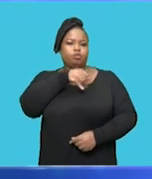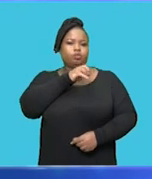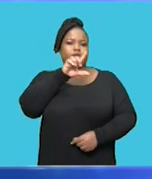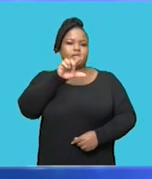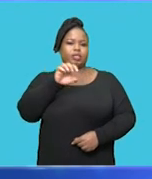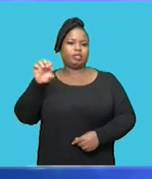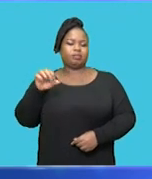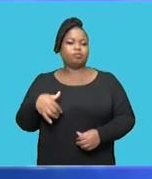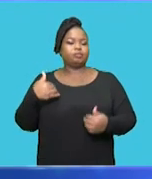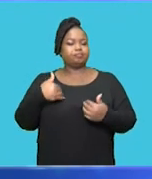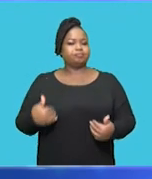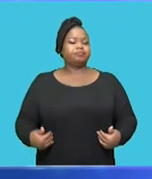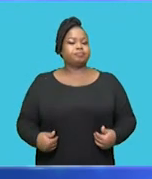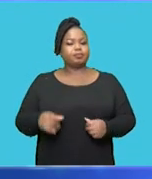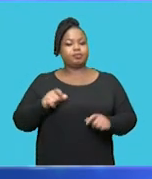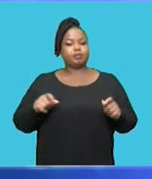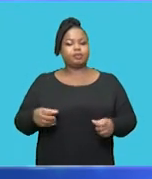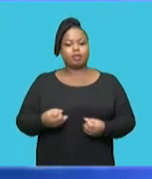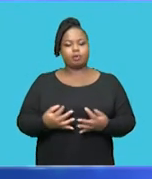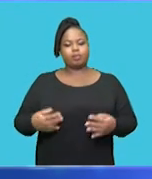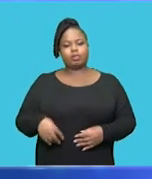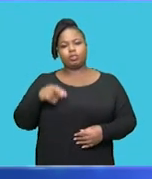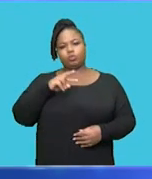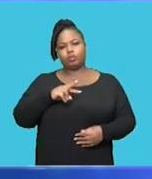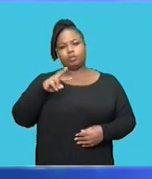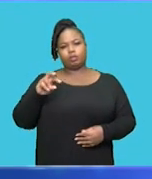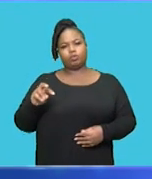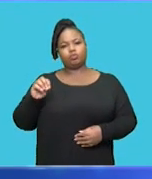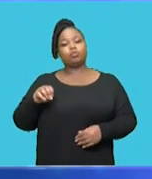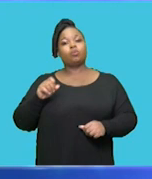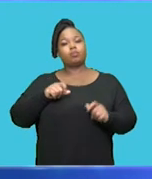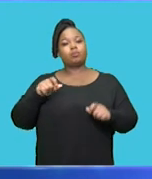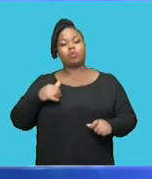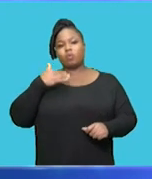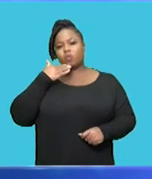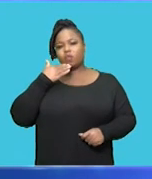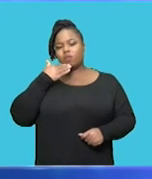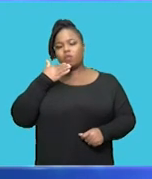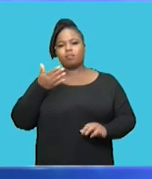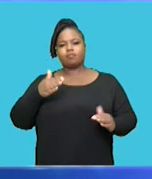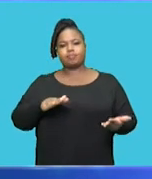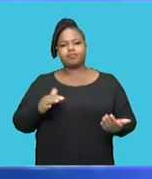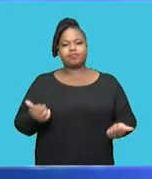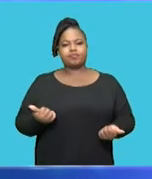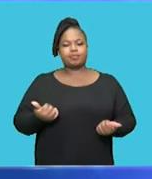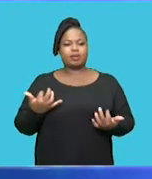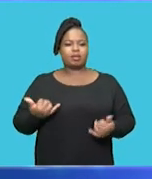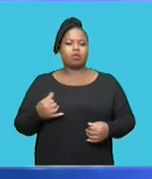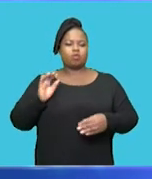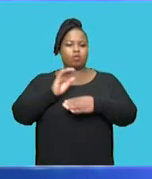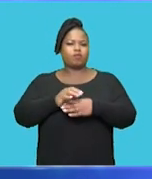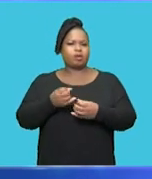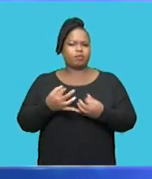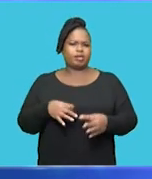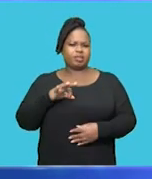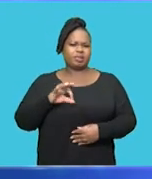ngecawe. Ngabantu abalishumi elinesibini abasele bebhubhile ngokunxulumene nesifo sotyatyazo kula mmandla ngelixa bengaphezulu kwamashumi amathathu